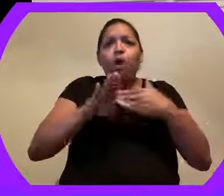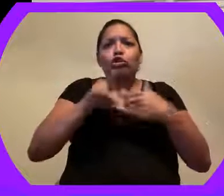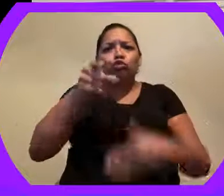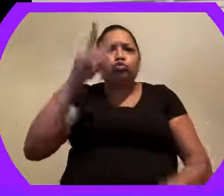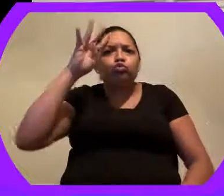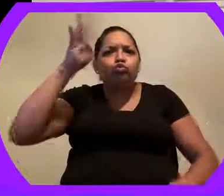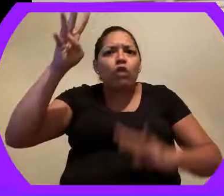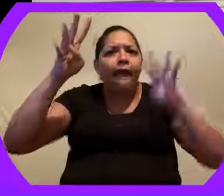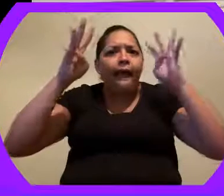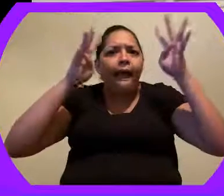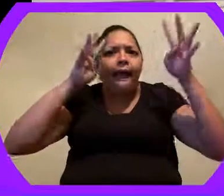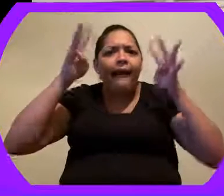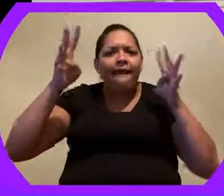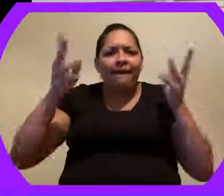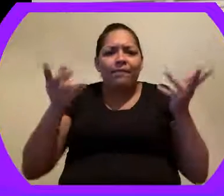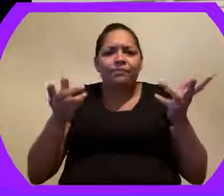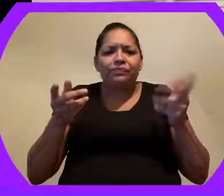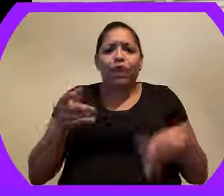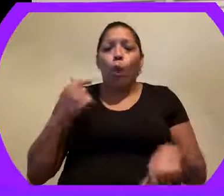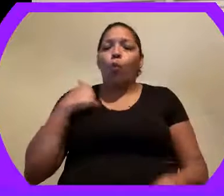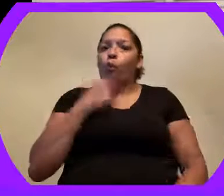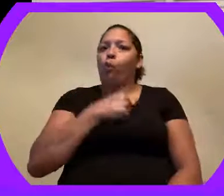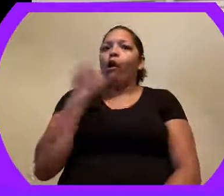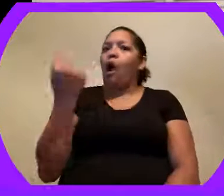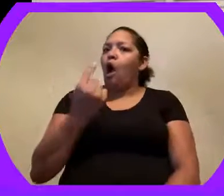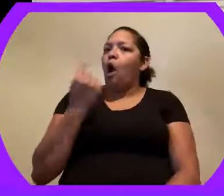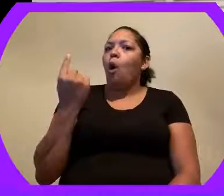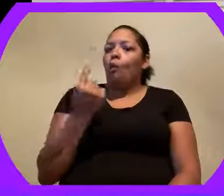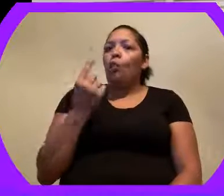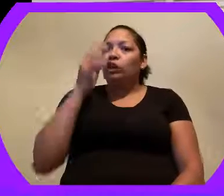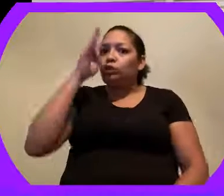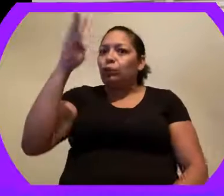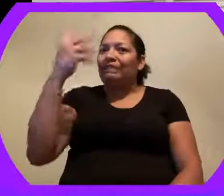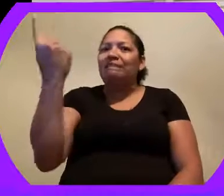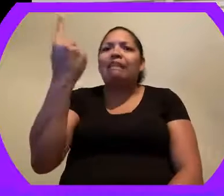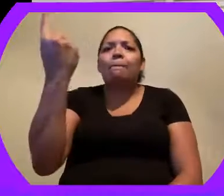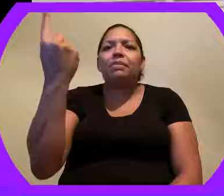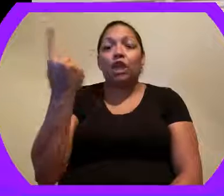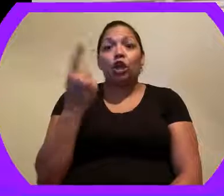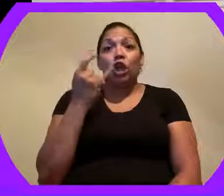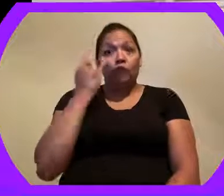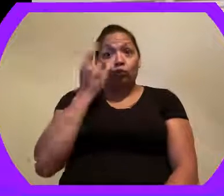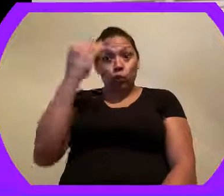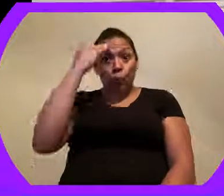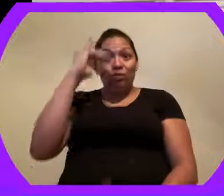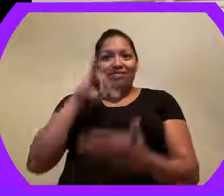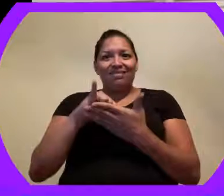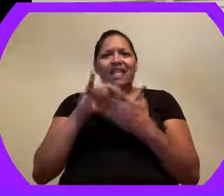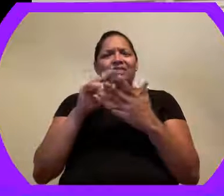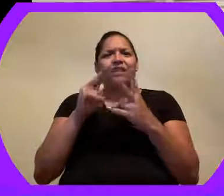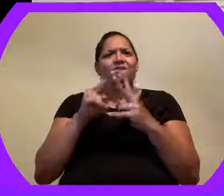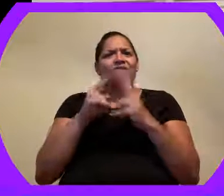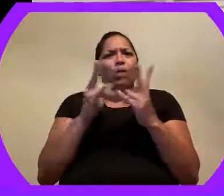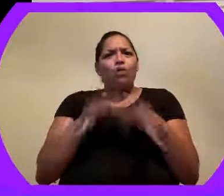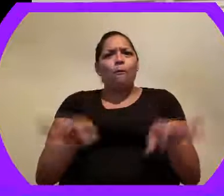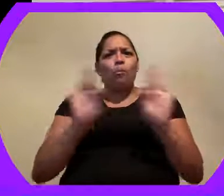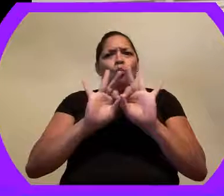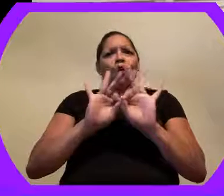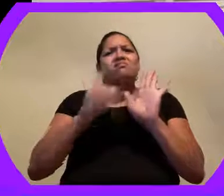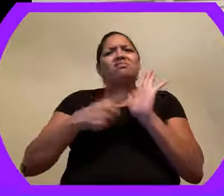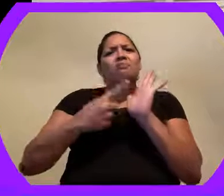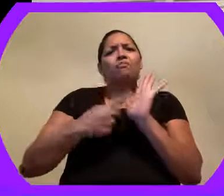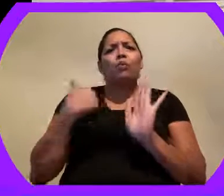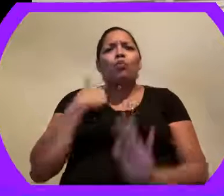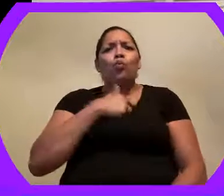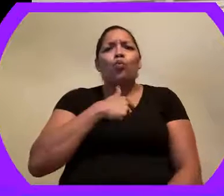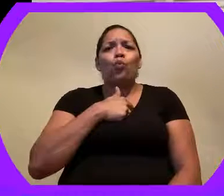creating. Even since the moment you were conceived, you were creating a fetus, but we're always creating something. So by knowing that,